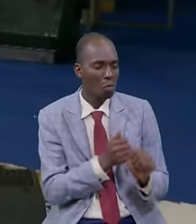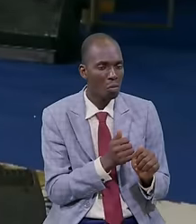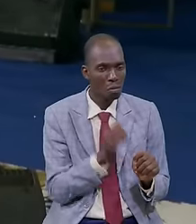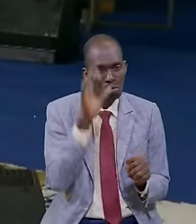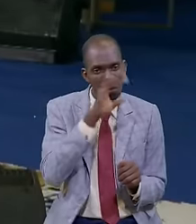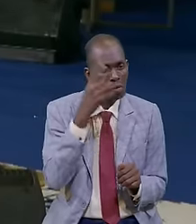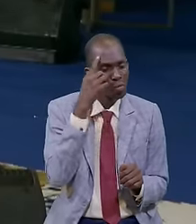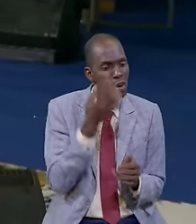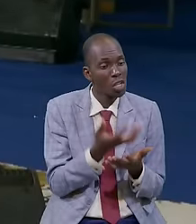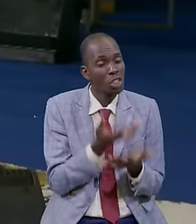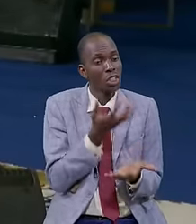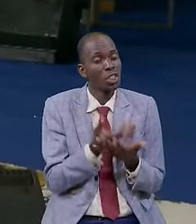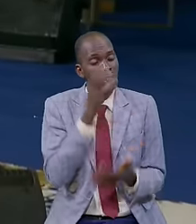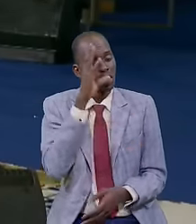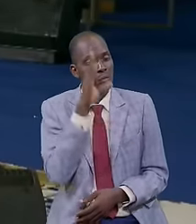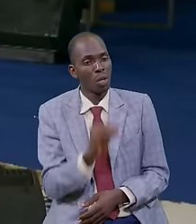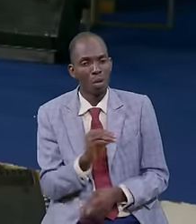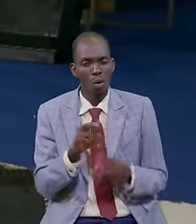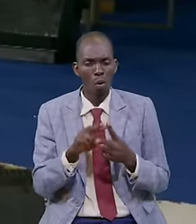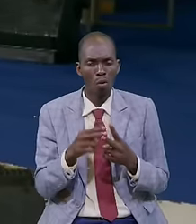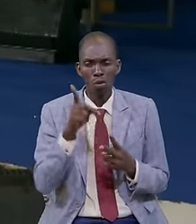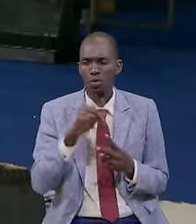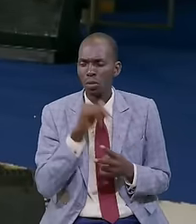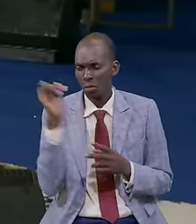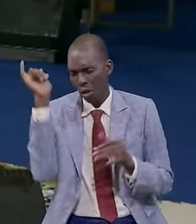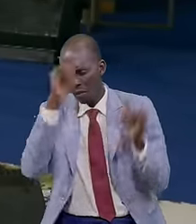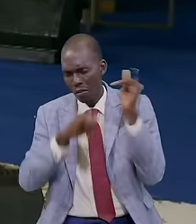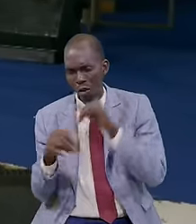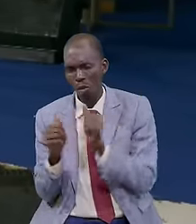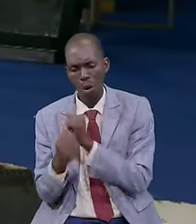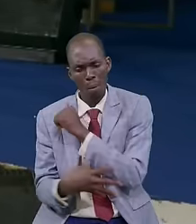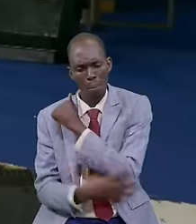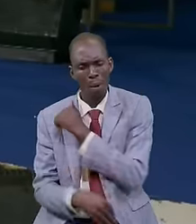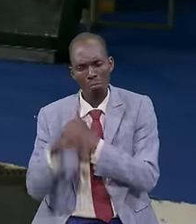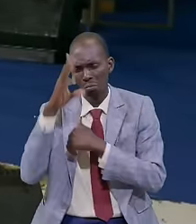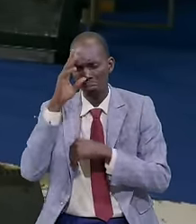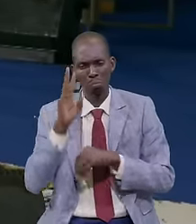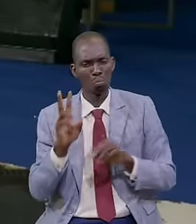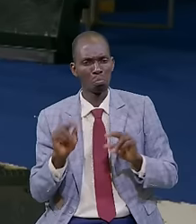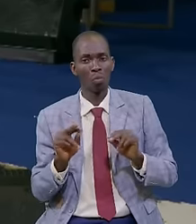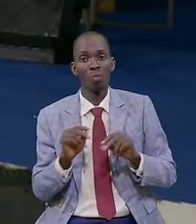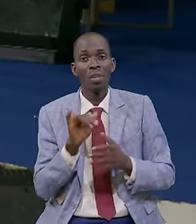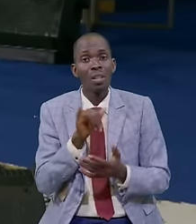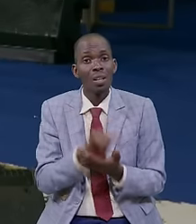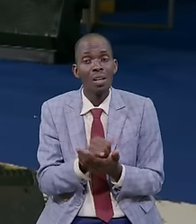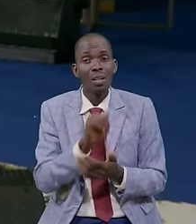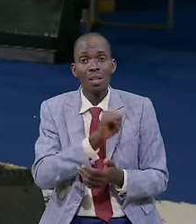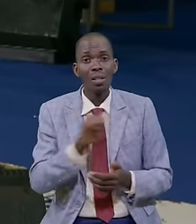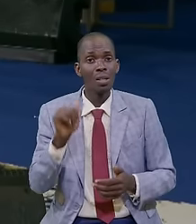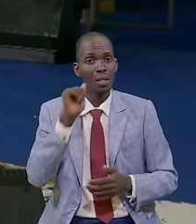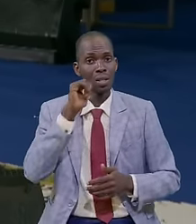You follow neither the rich nor the poor. That a lady that will just